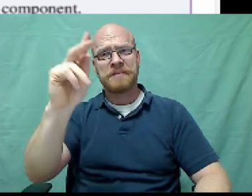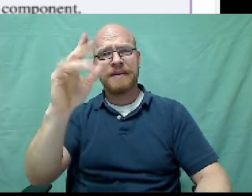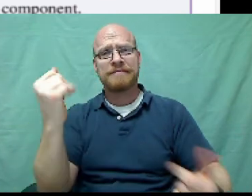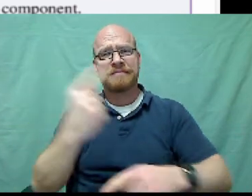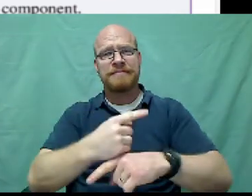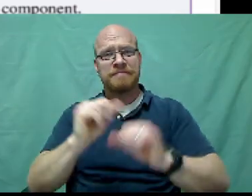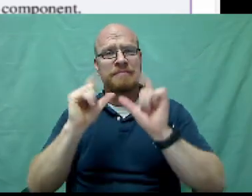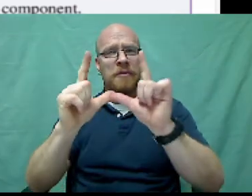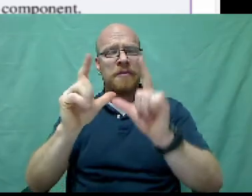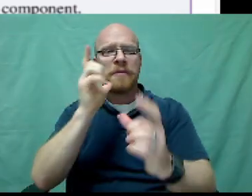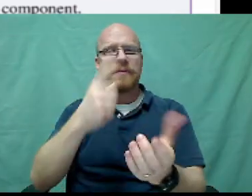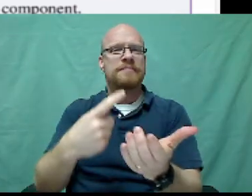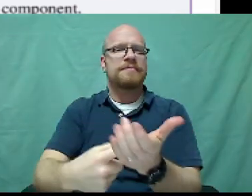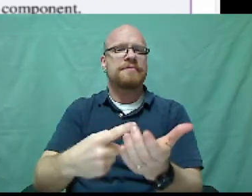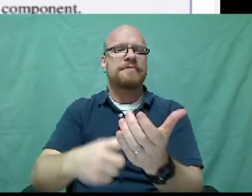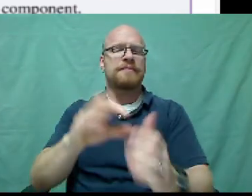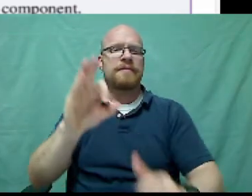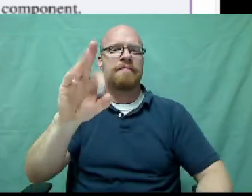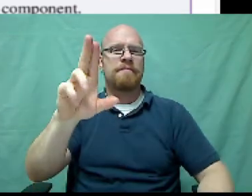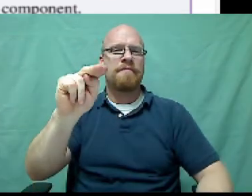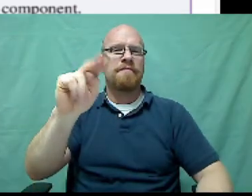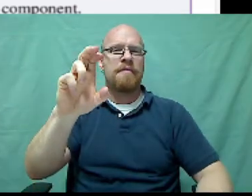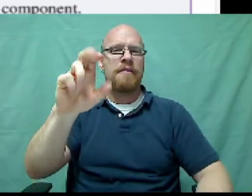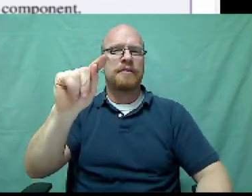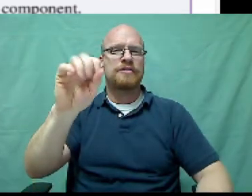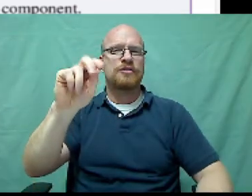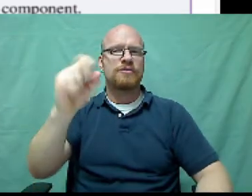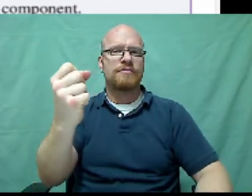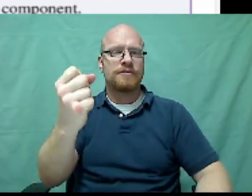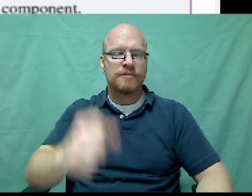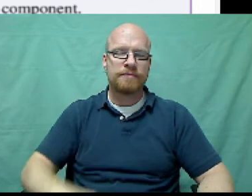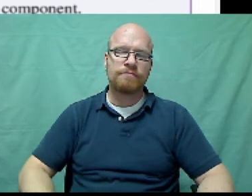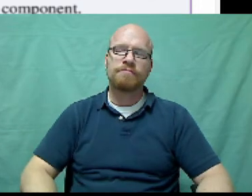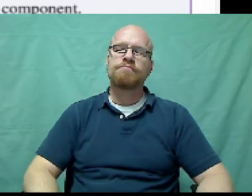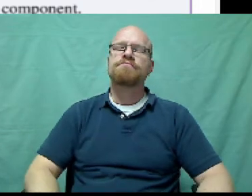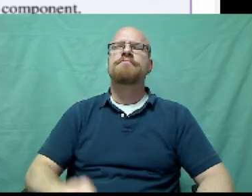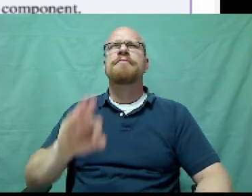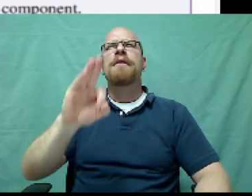Hello. Okay, today in this vlog we're going to talk about functions.